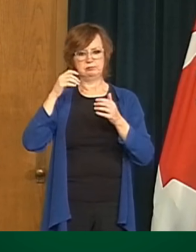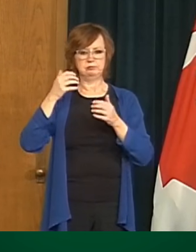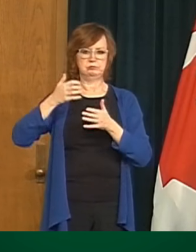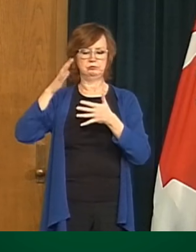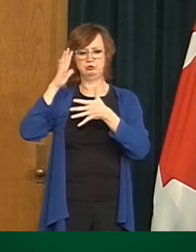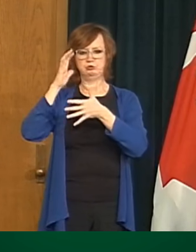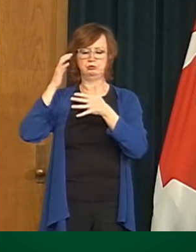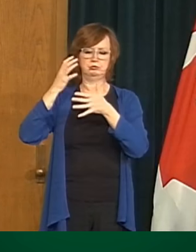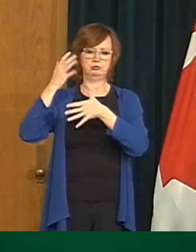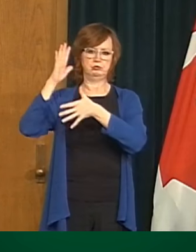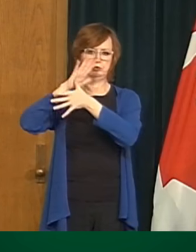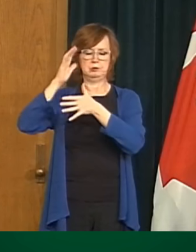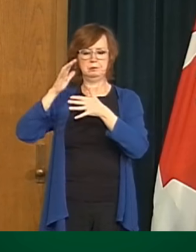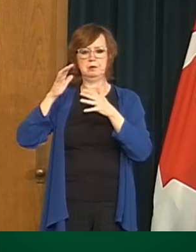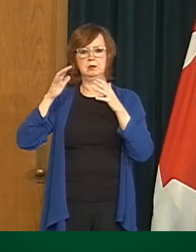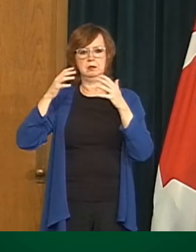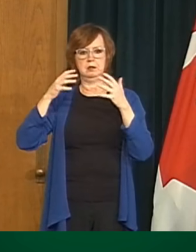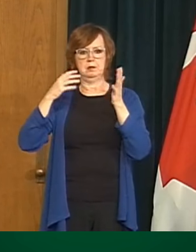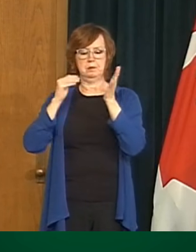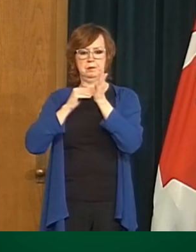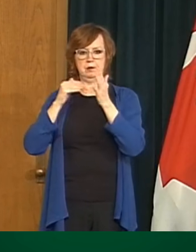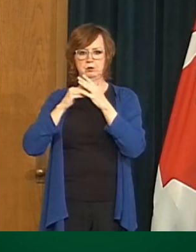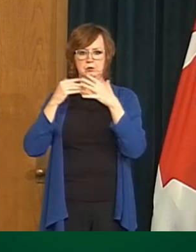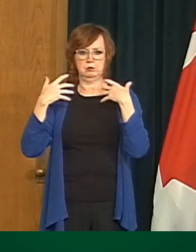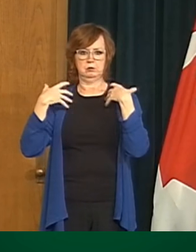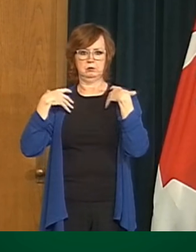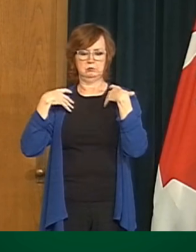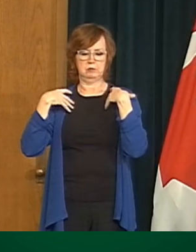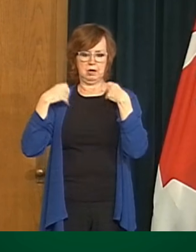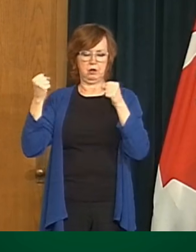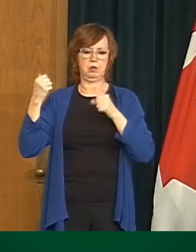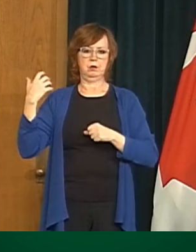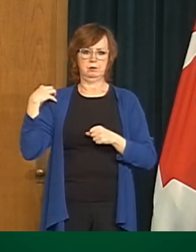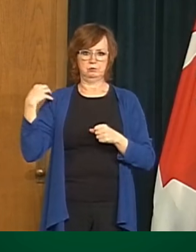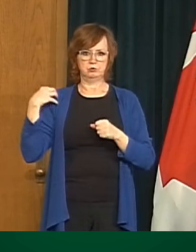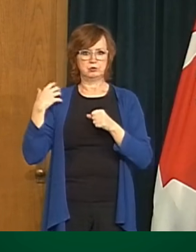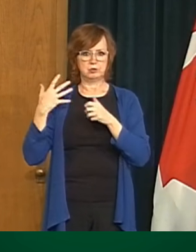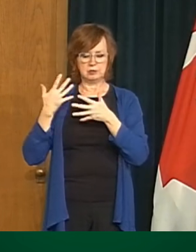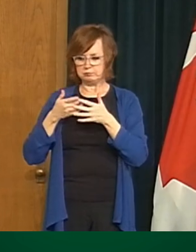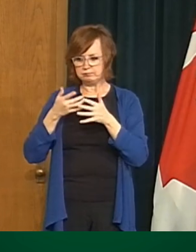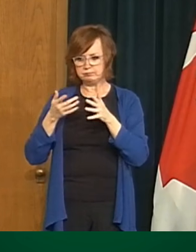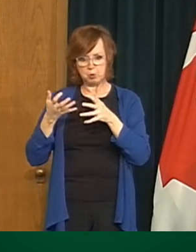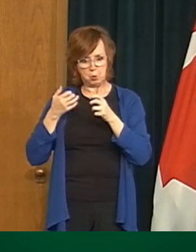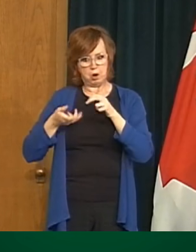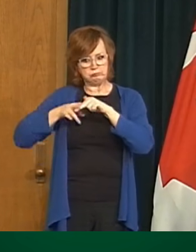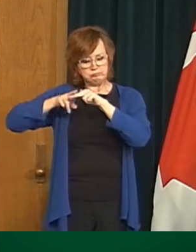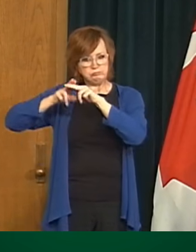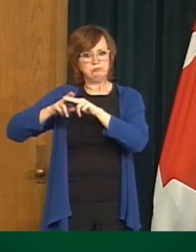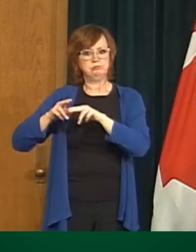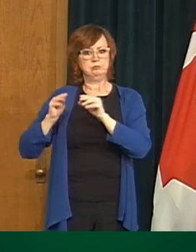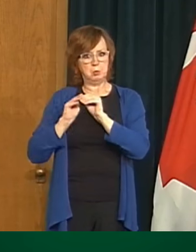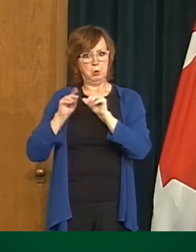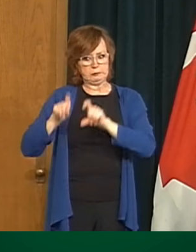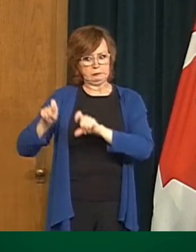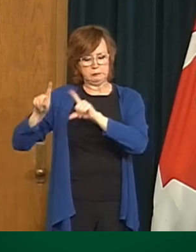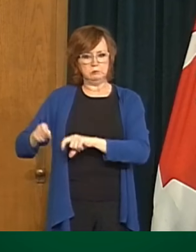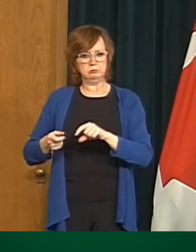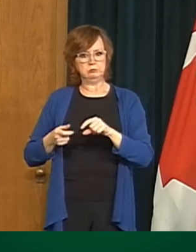of tests are done. That's obviously different than speeding up the number of tests, which the Gen X machine really does.